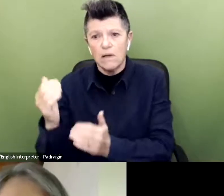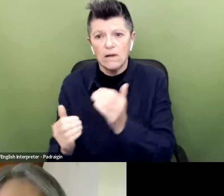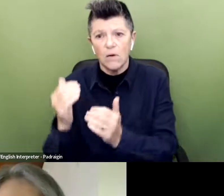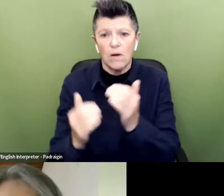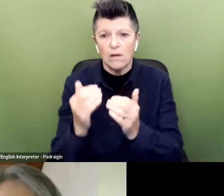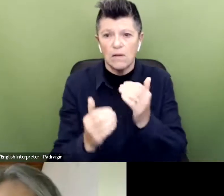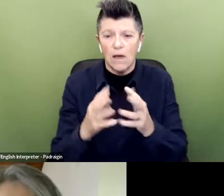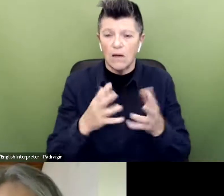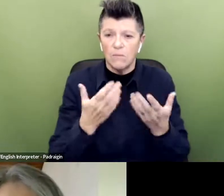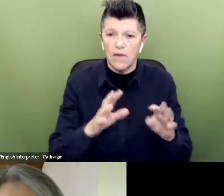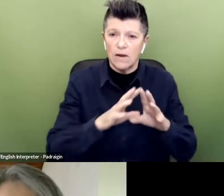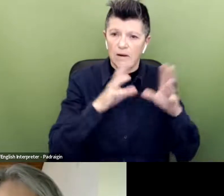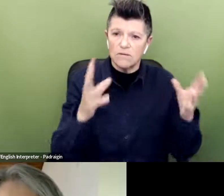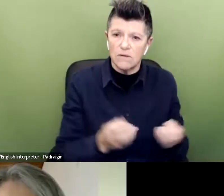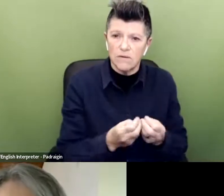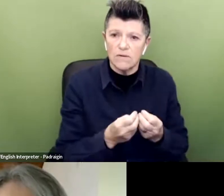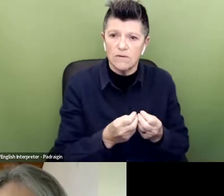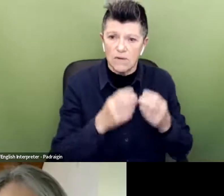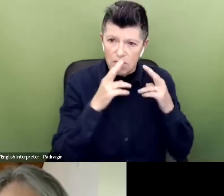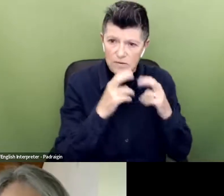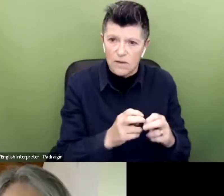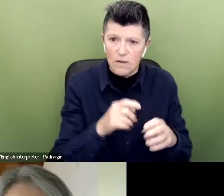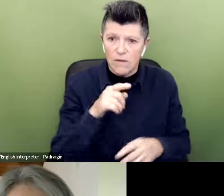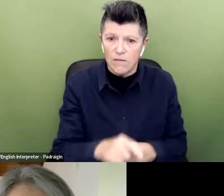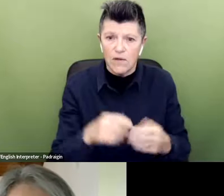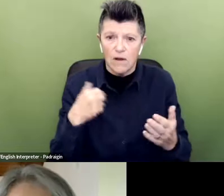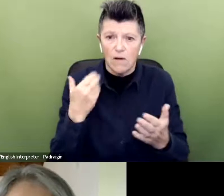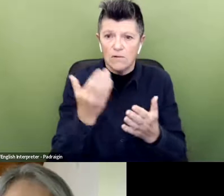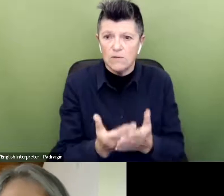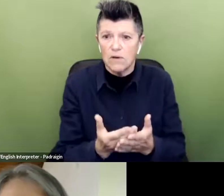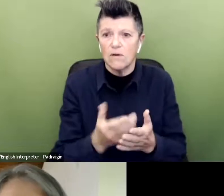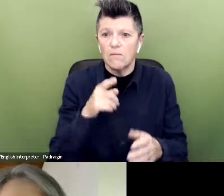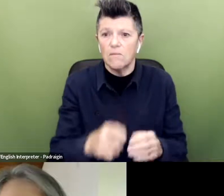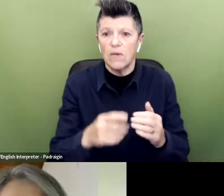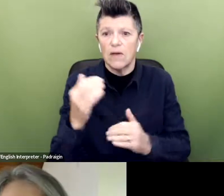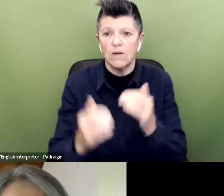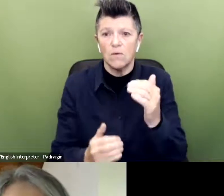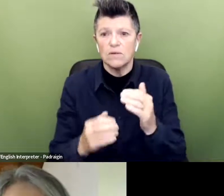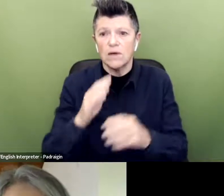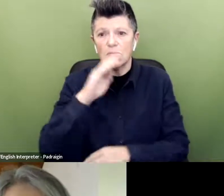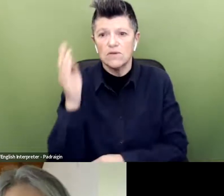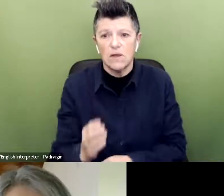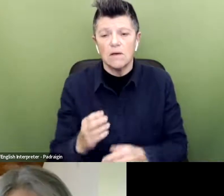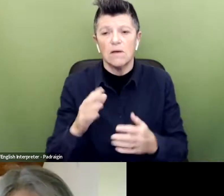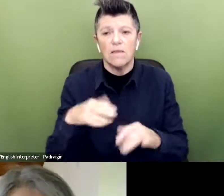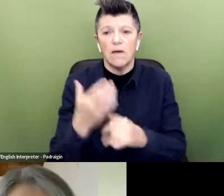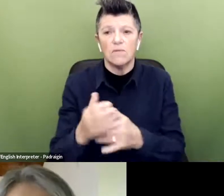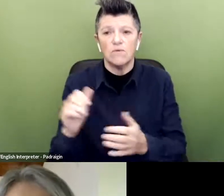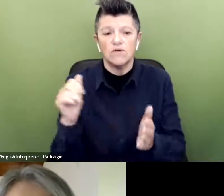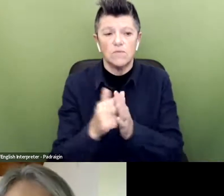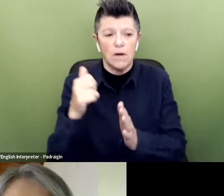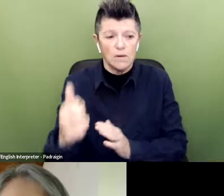comprehensive study on the long-term path of inequality in Brazil, which ended up published by